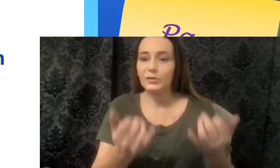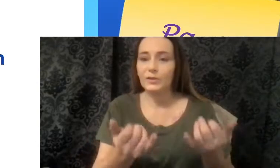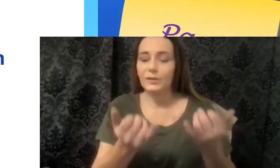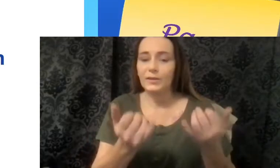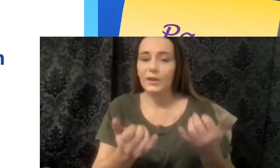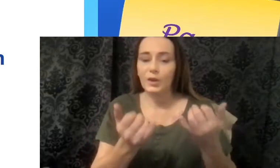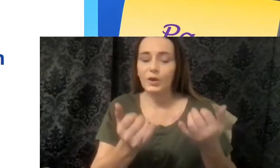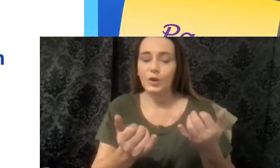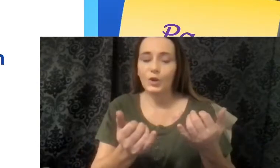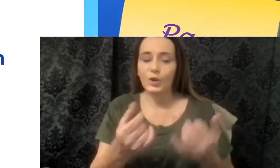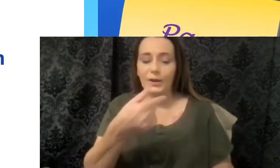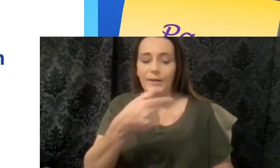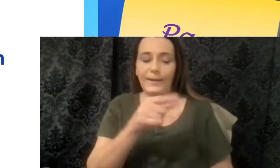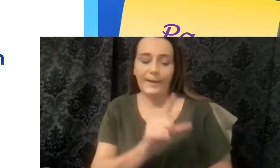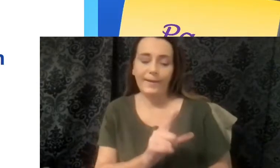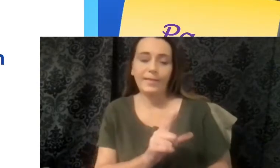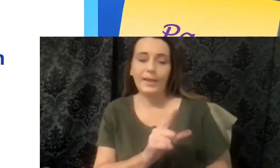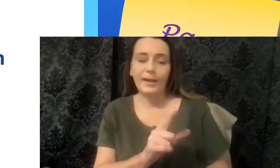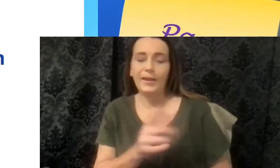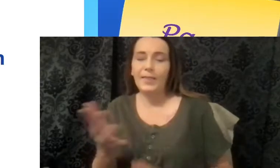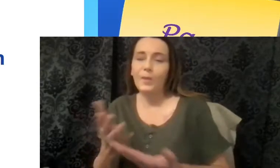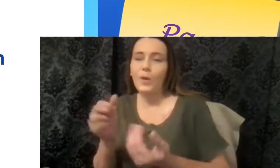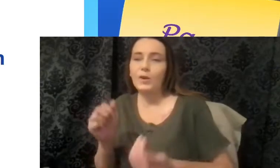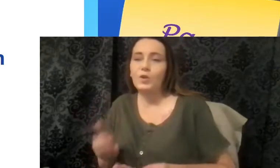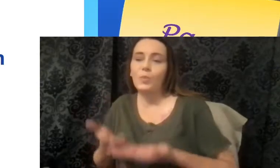the inspection, and then under what you're proposing.